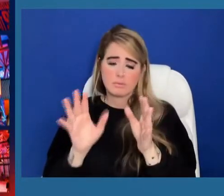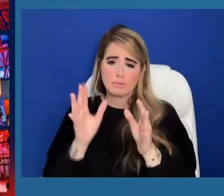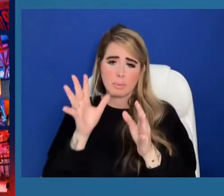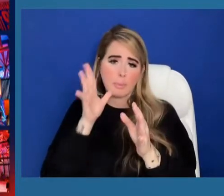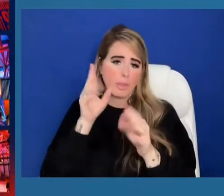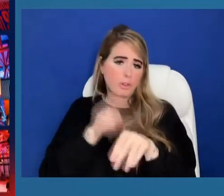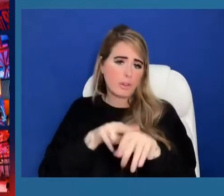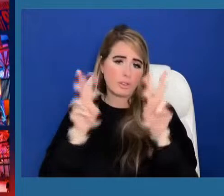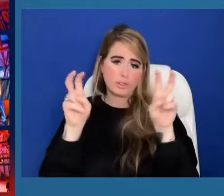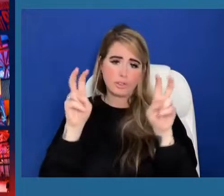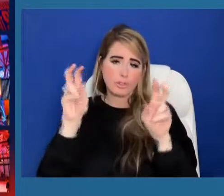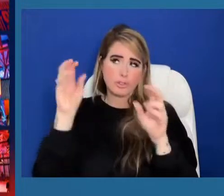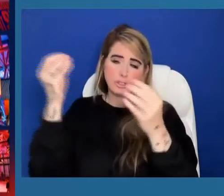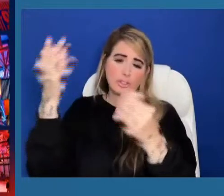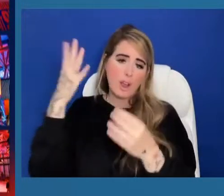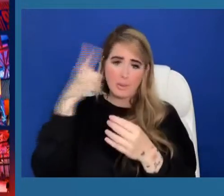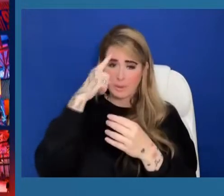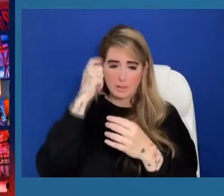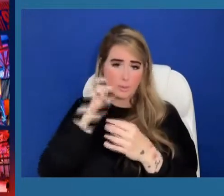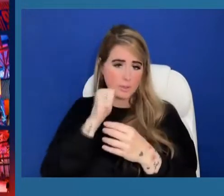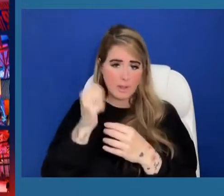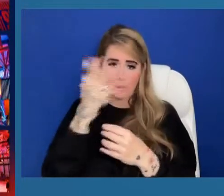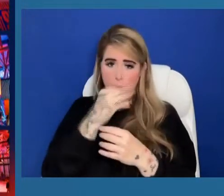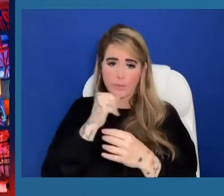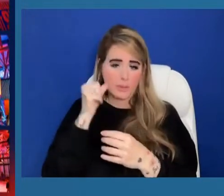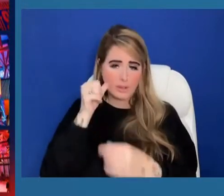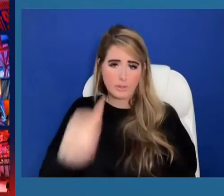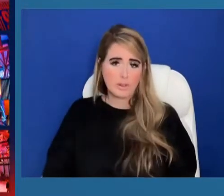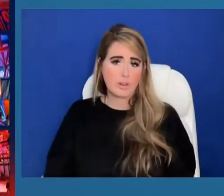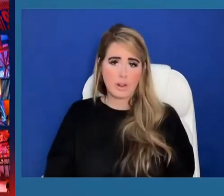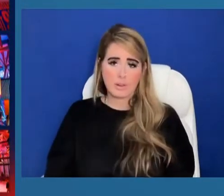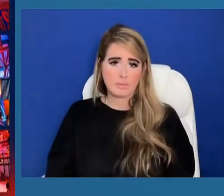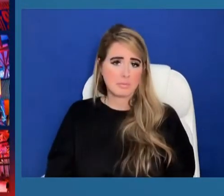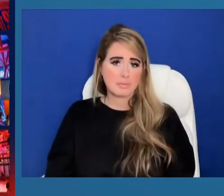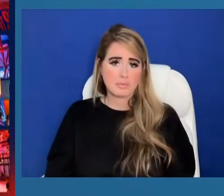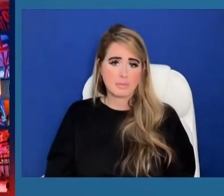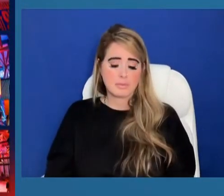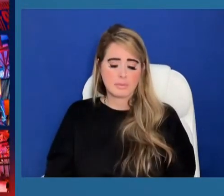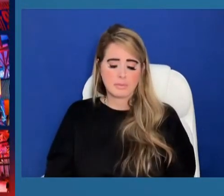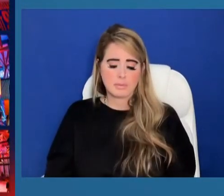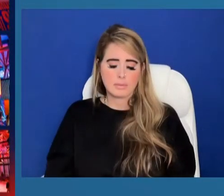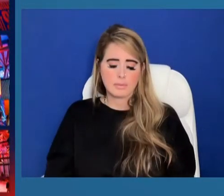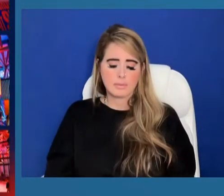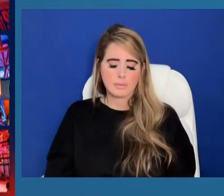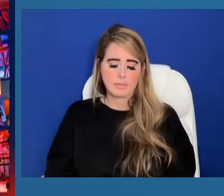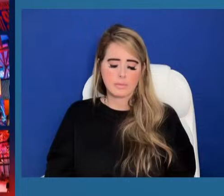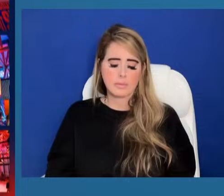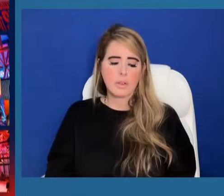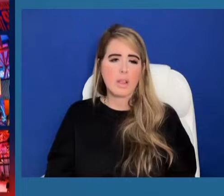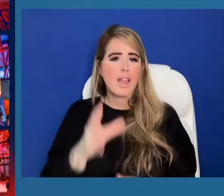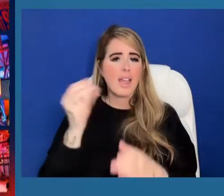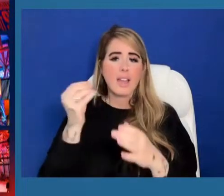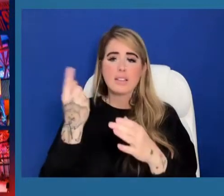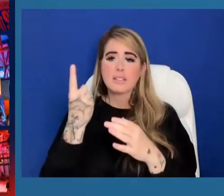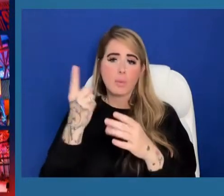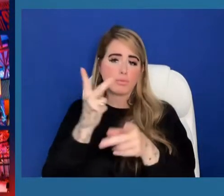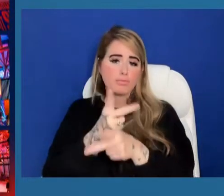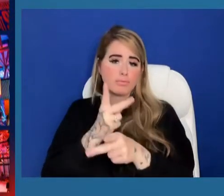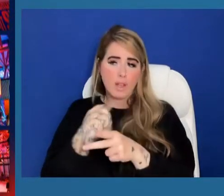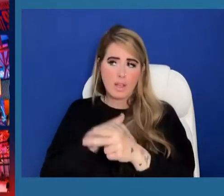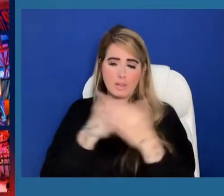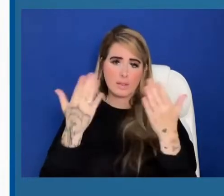on us because it wasn't sunny and beautiful yesterday, and it's going to be a little wet tomorrow, but someone's looking out for us, so thank